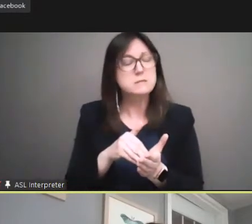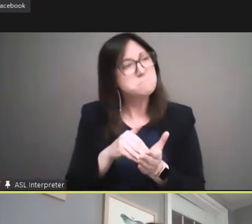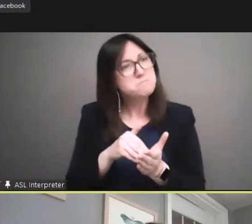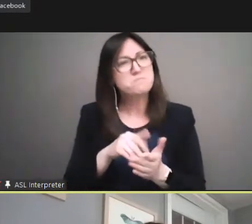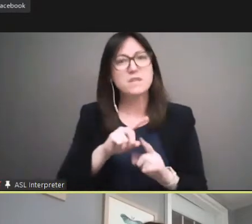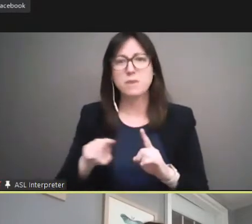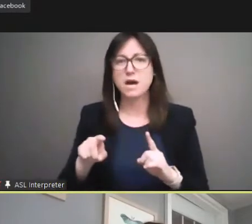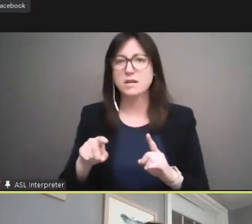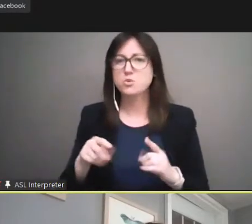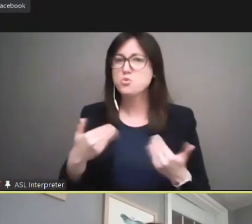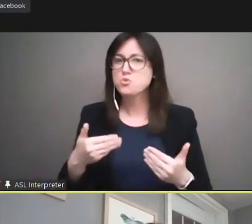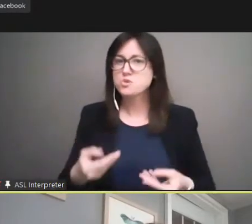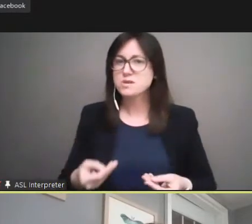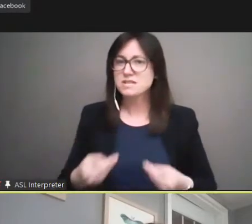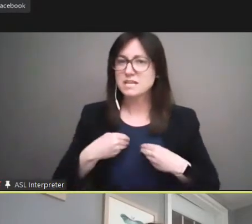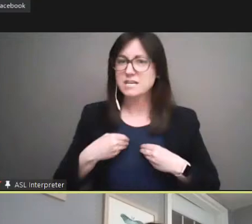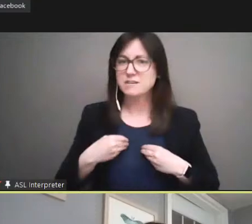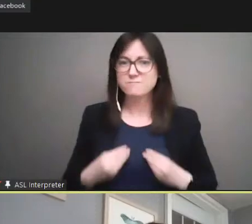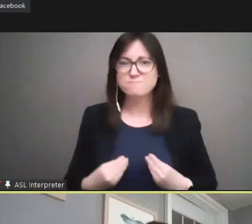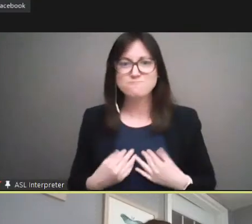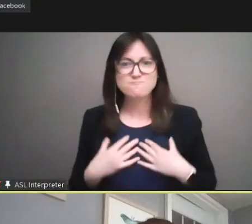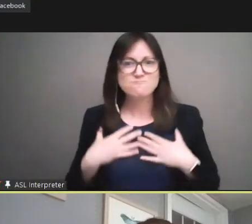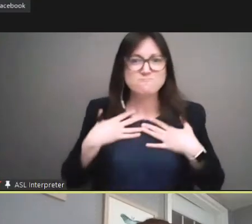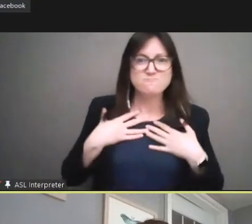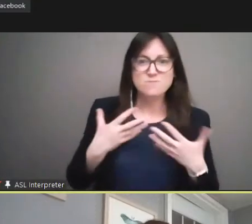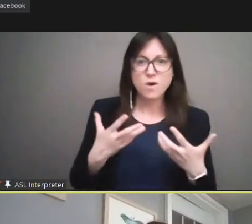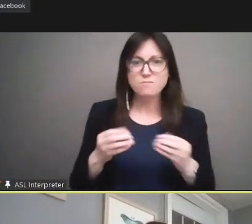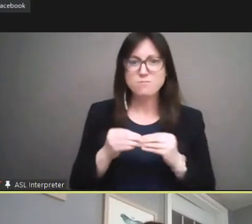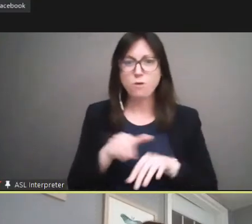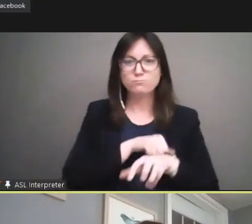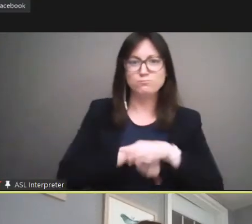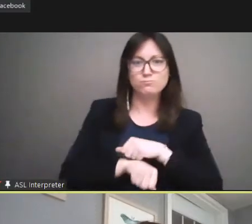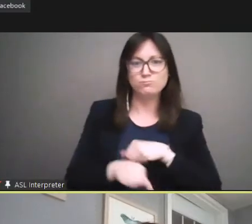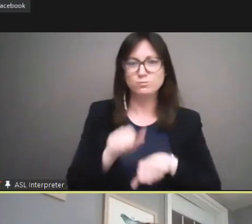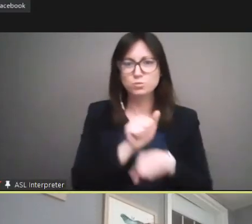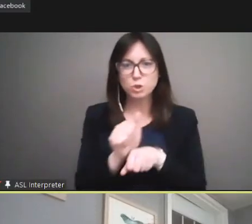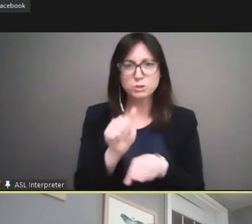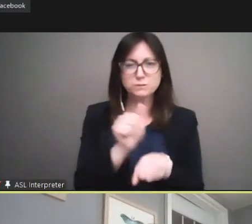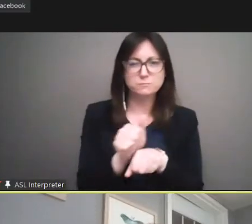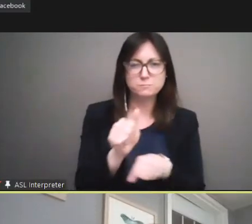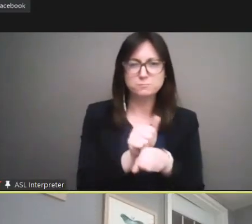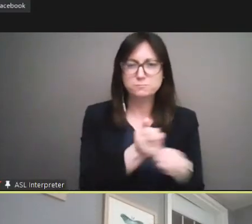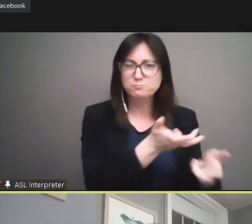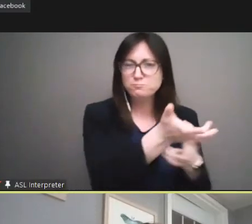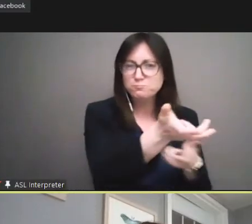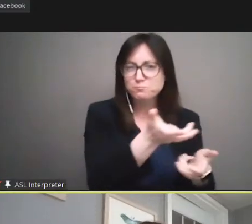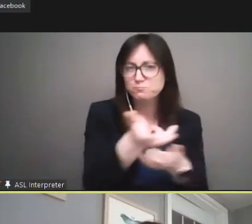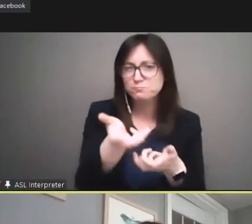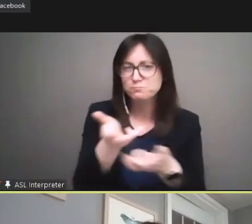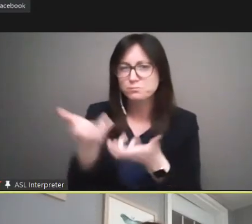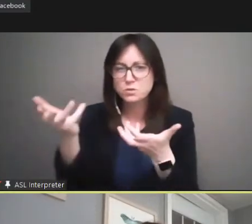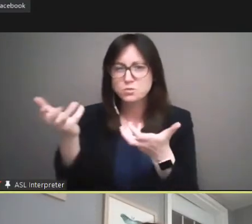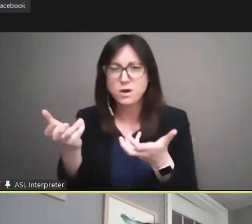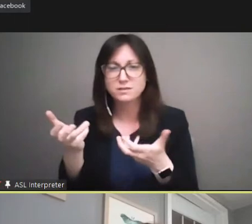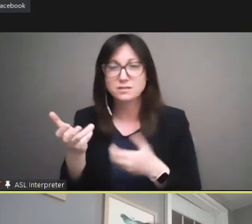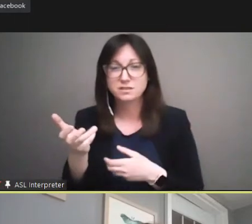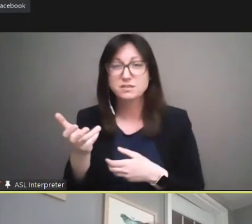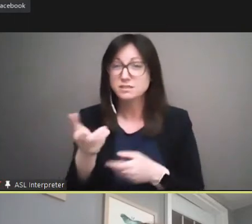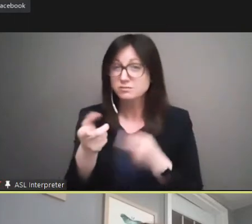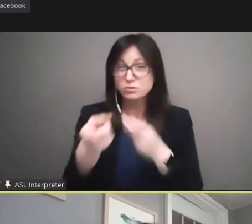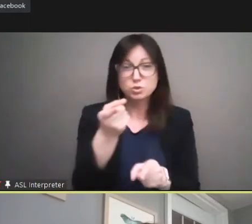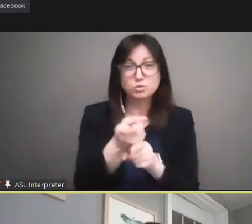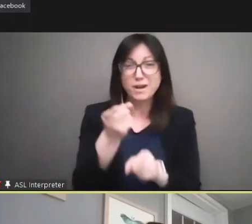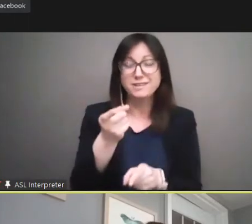as an elected official, I think, harder and more passionately, because that trust is everything. You're right.